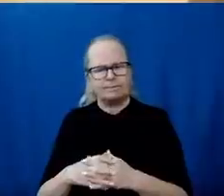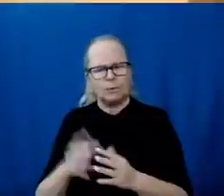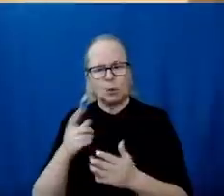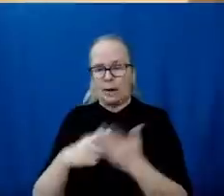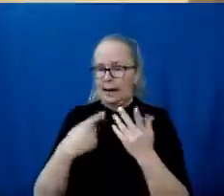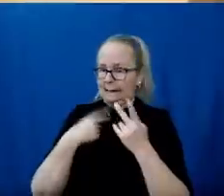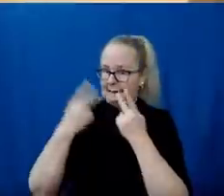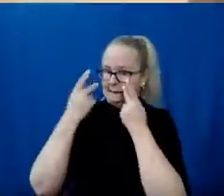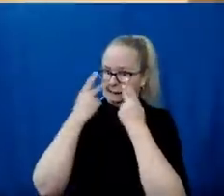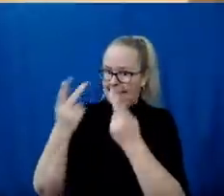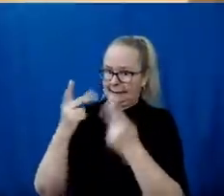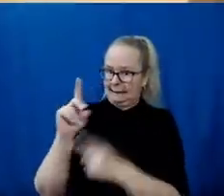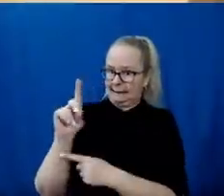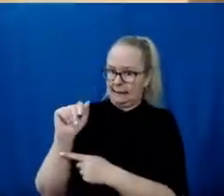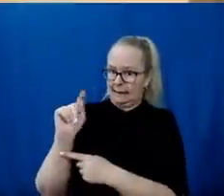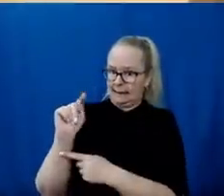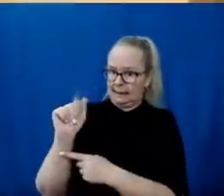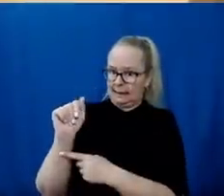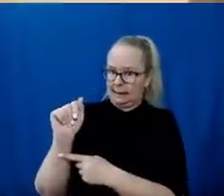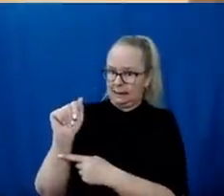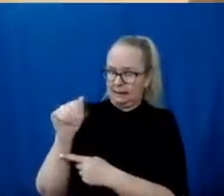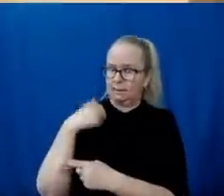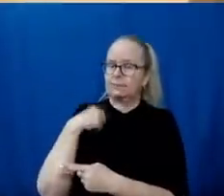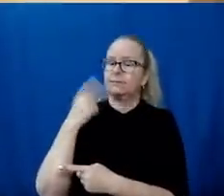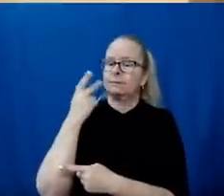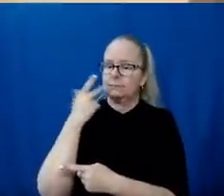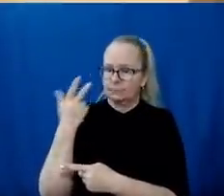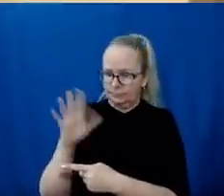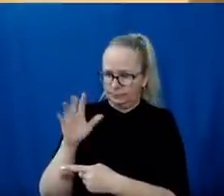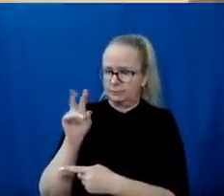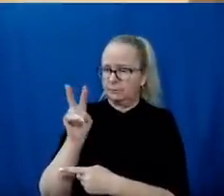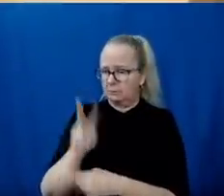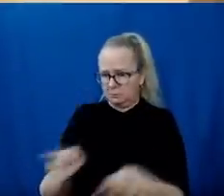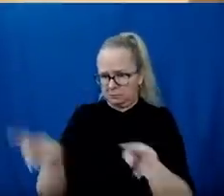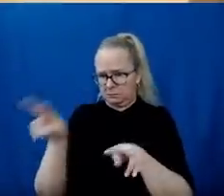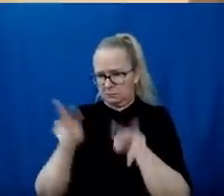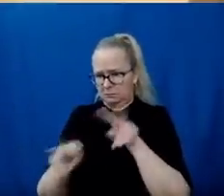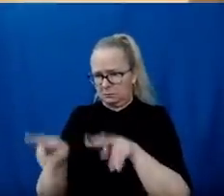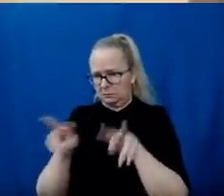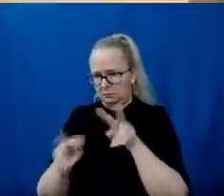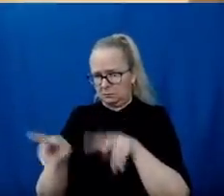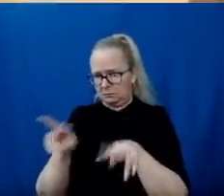I think the data that I've seen,